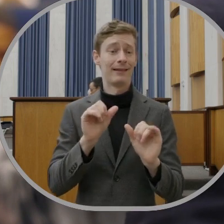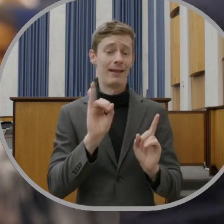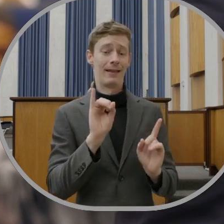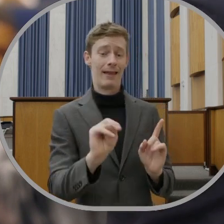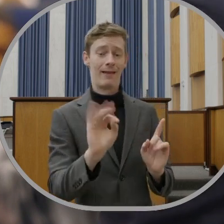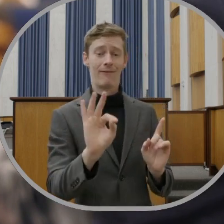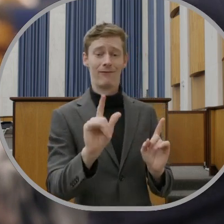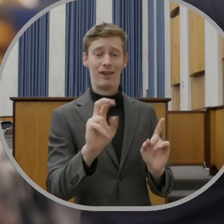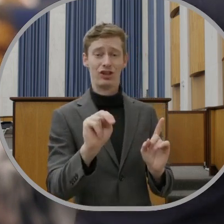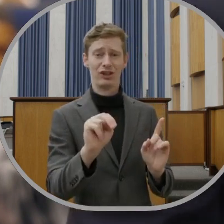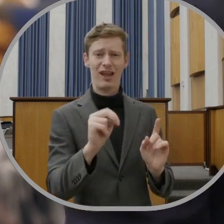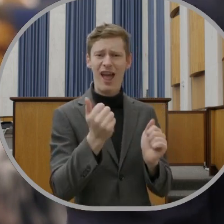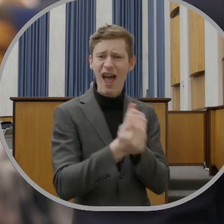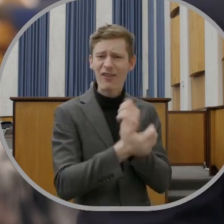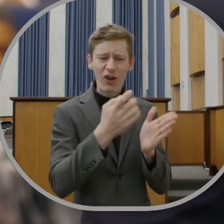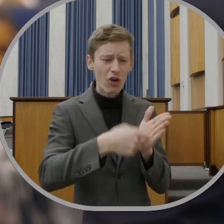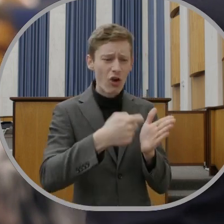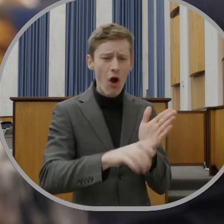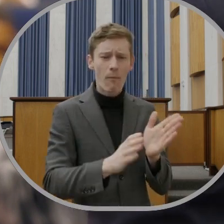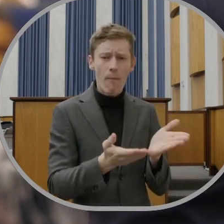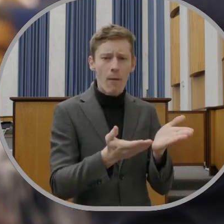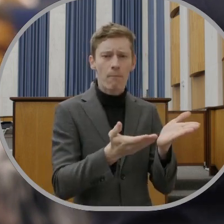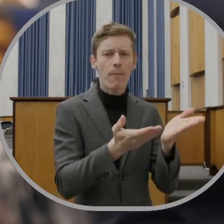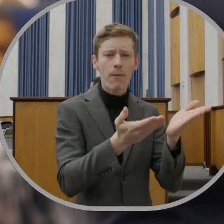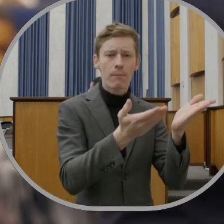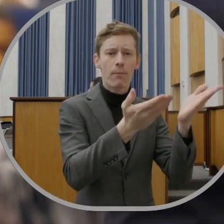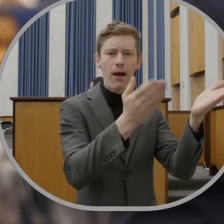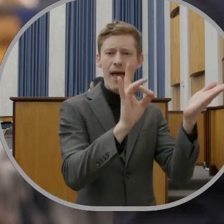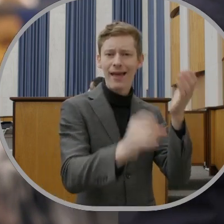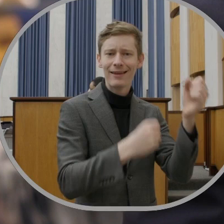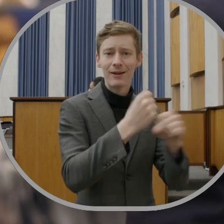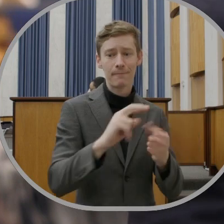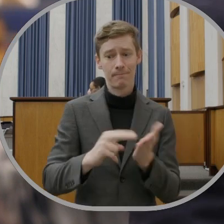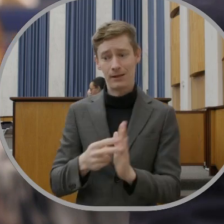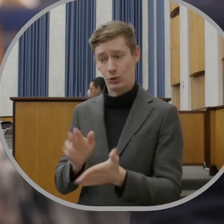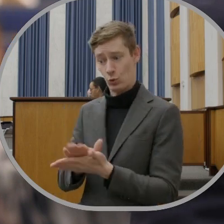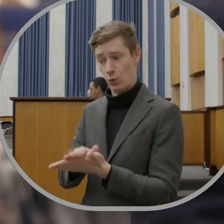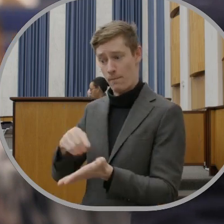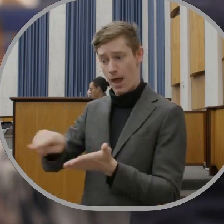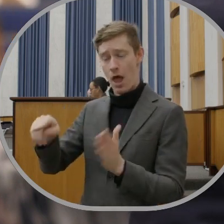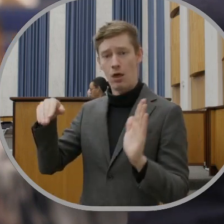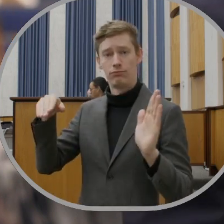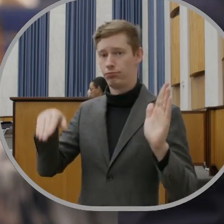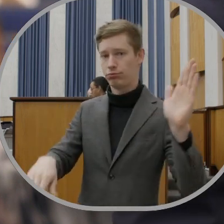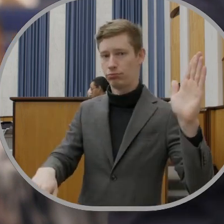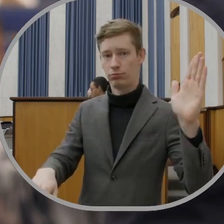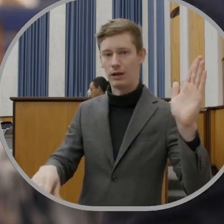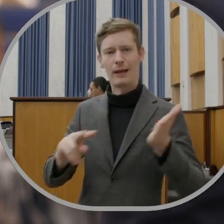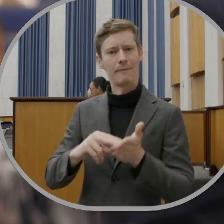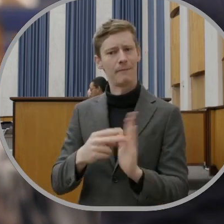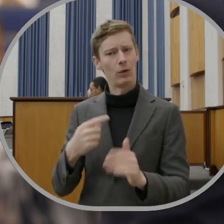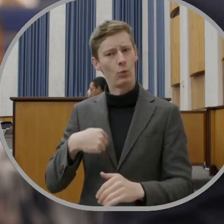inflation over the past 8 years. Consequently, localities like ours are left to bear the burden of